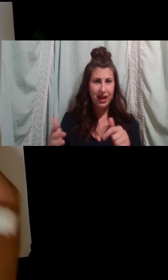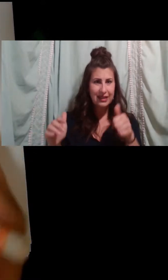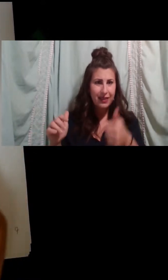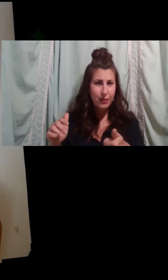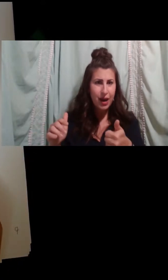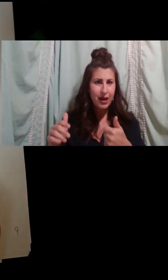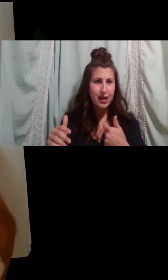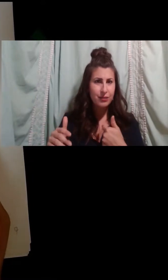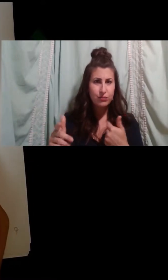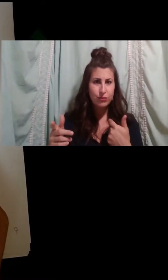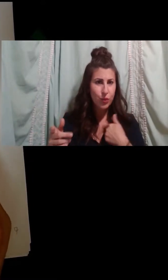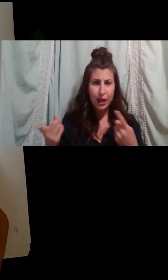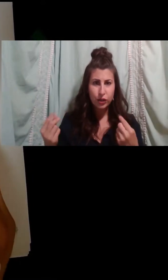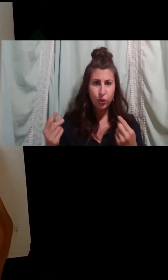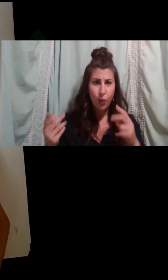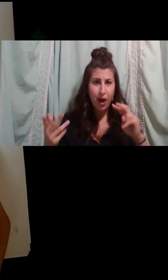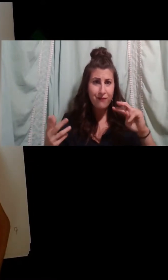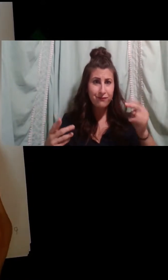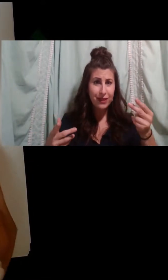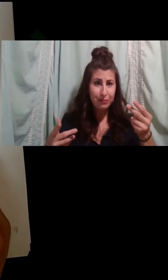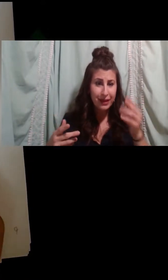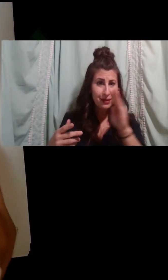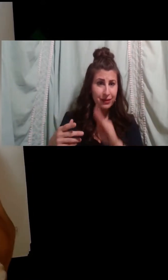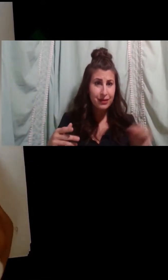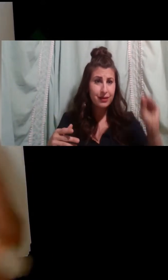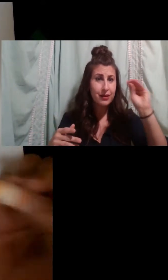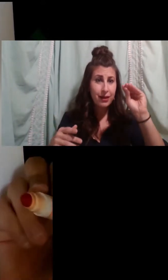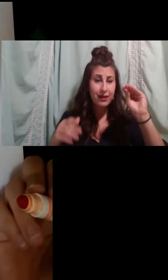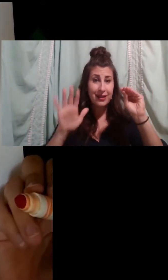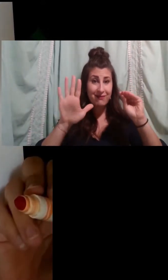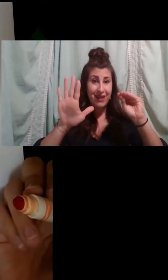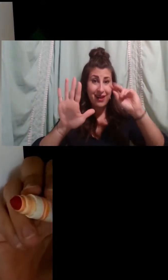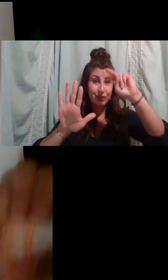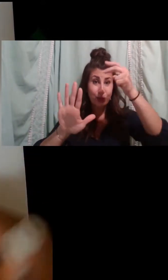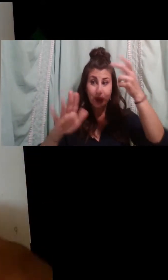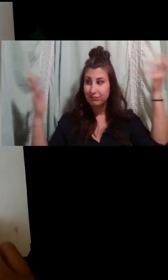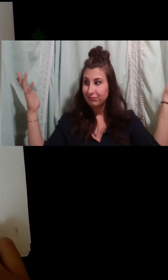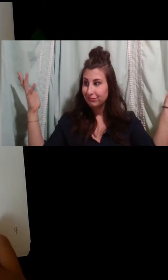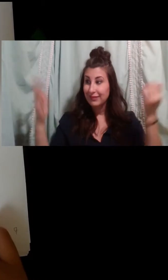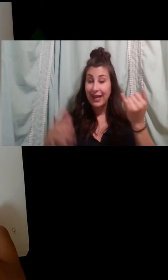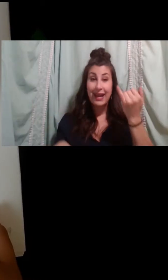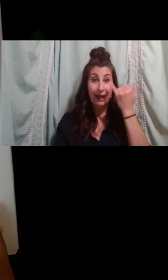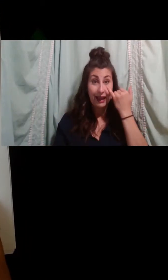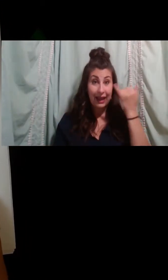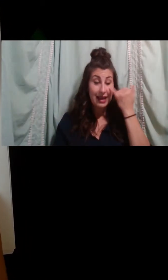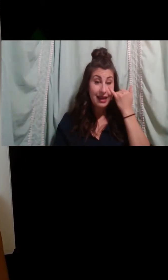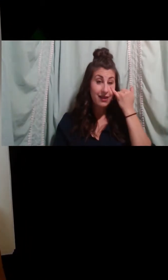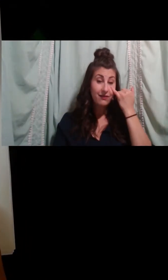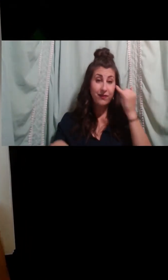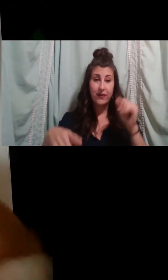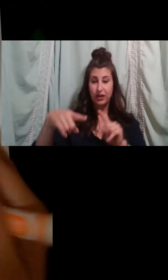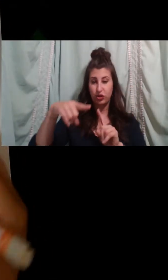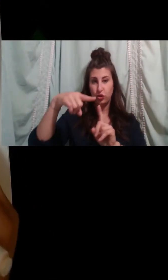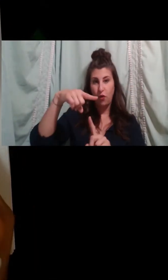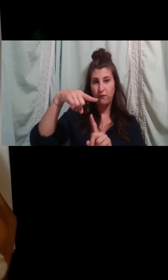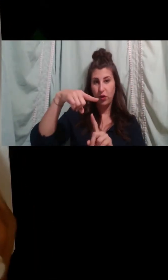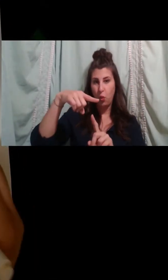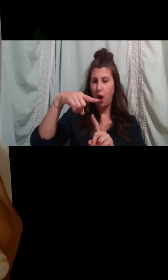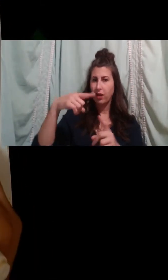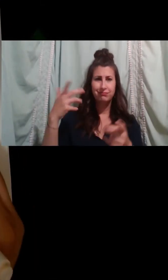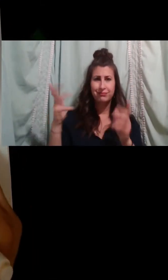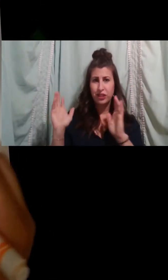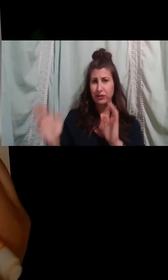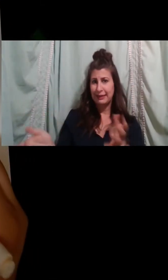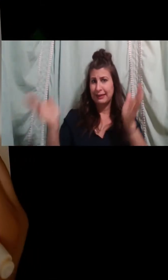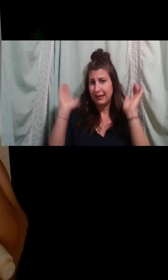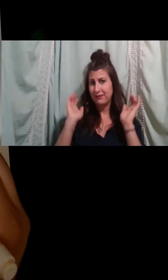so move it to the top and make it positive. Well, anything that is over 1